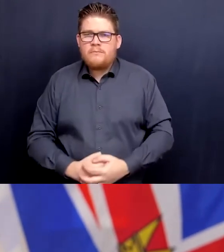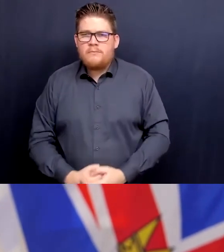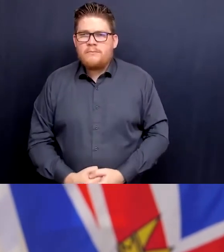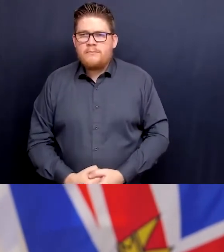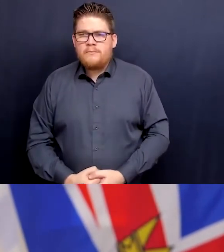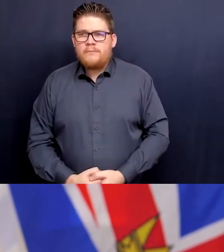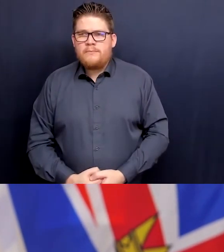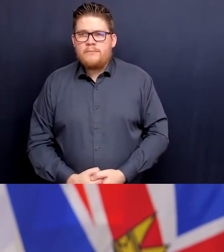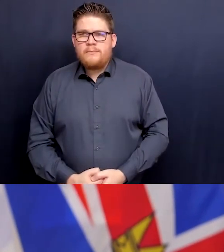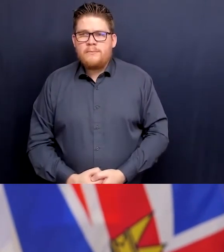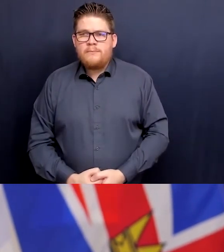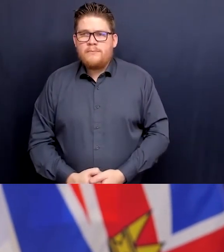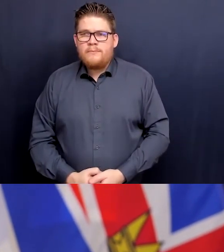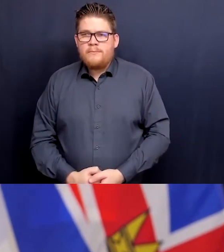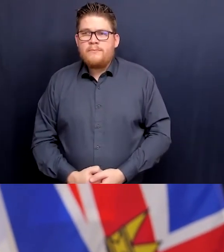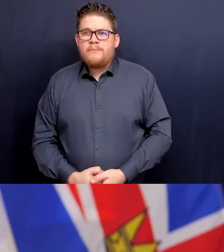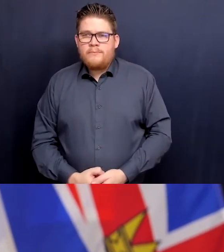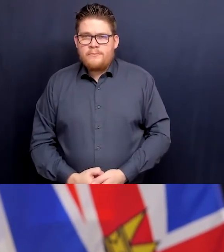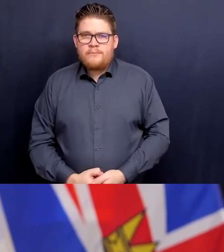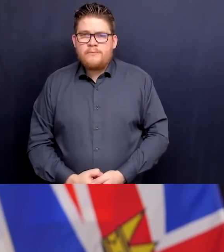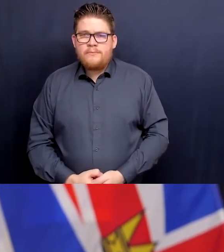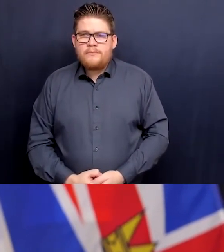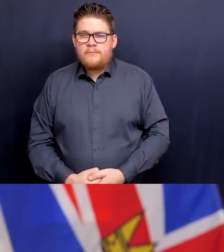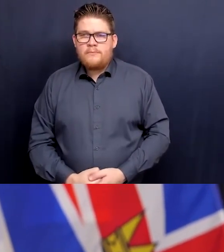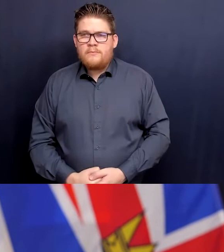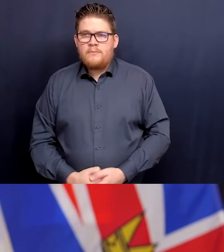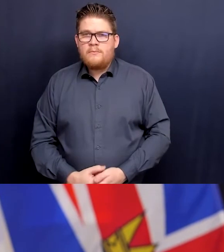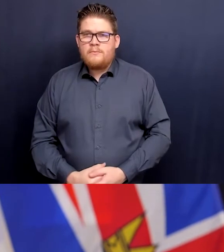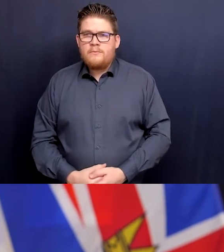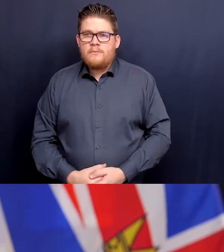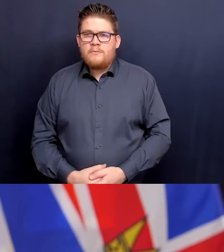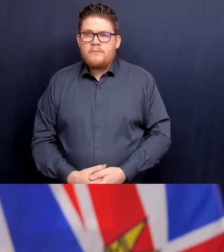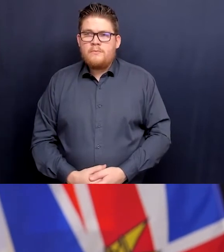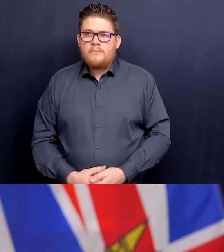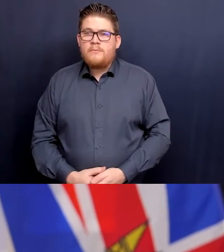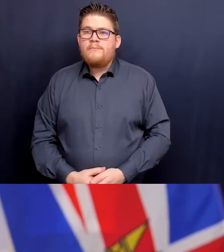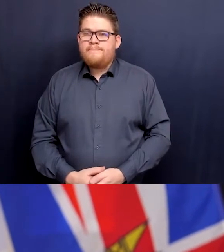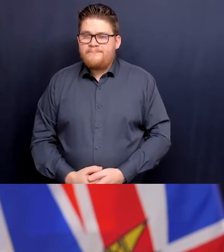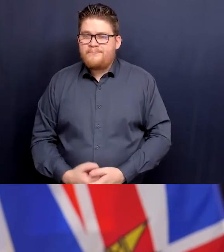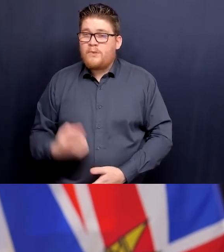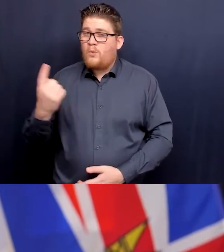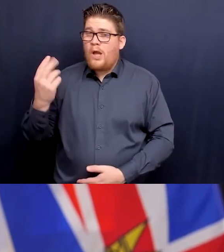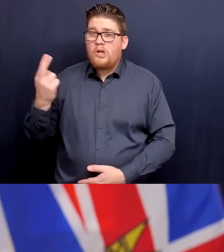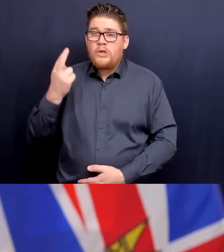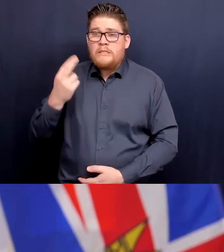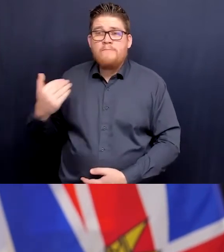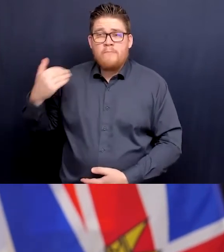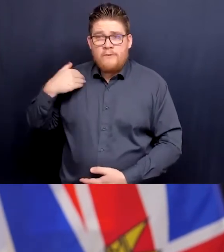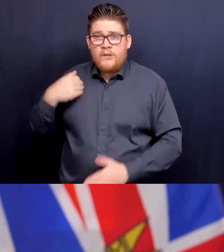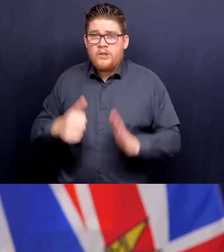And just to say in English, one of the reasons when we first delayed surgeries in the spring